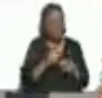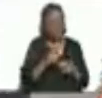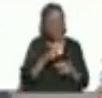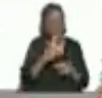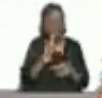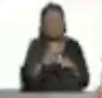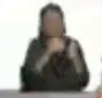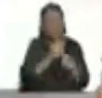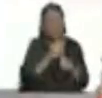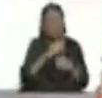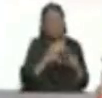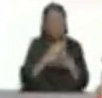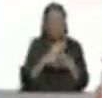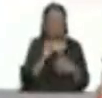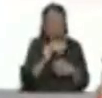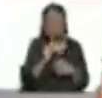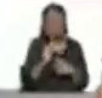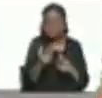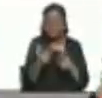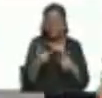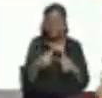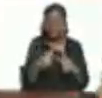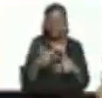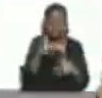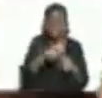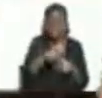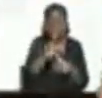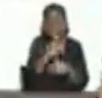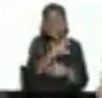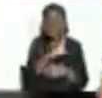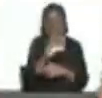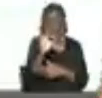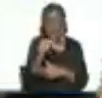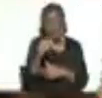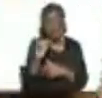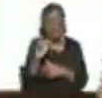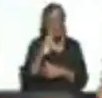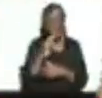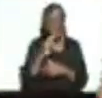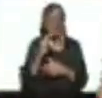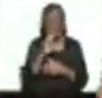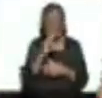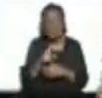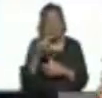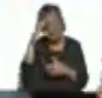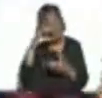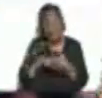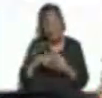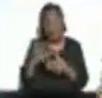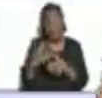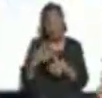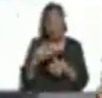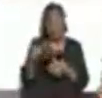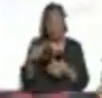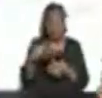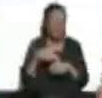within 100 feet of her estranged husband or his home in Georgia except to attend the divorce and custody hearings.